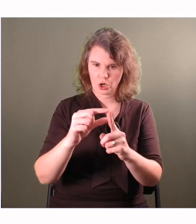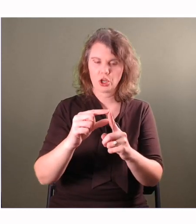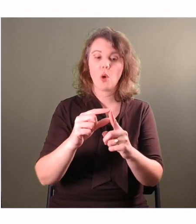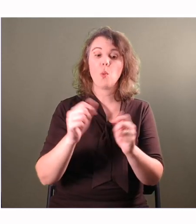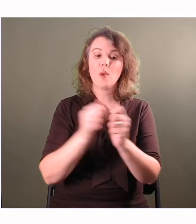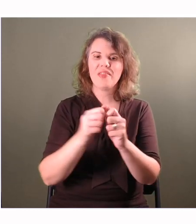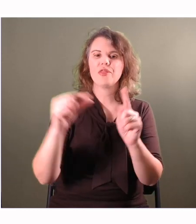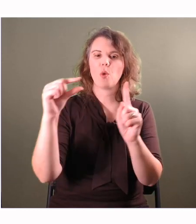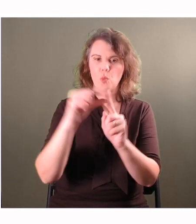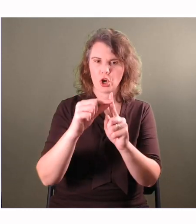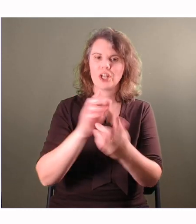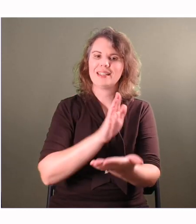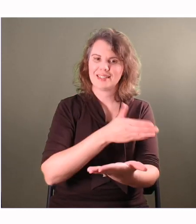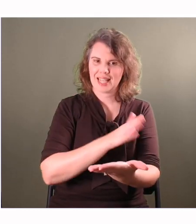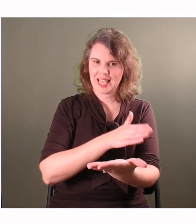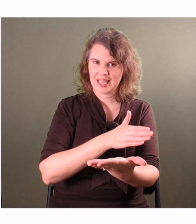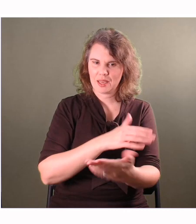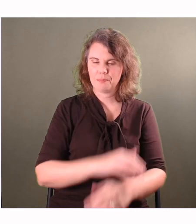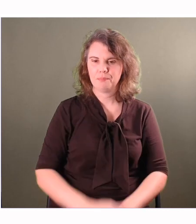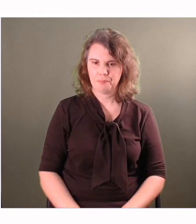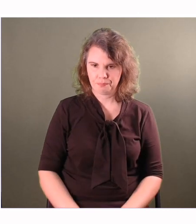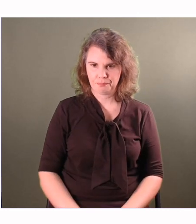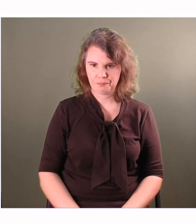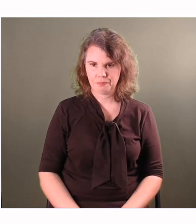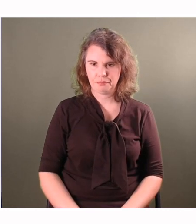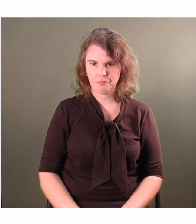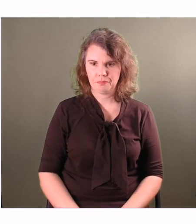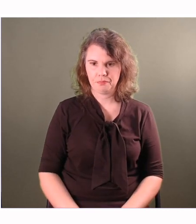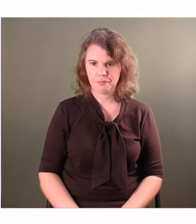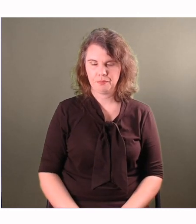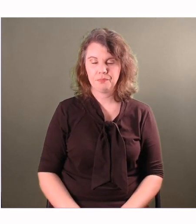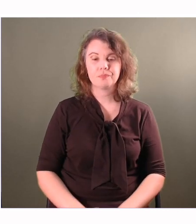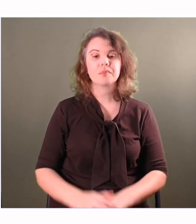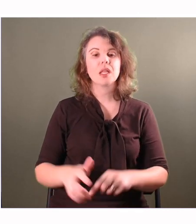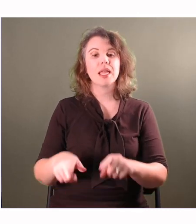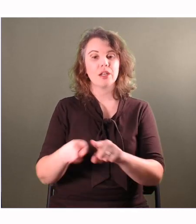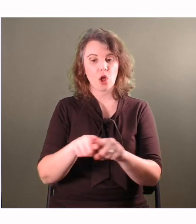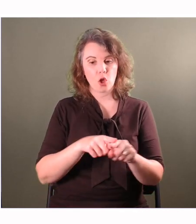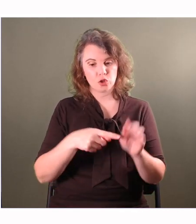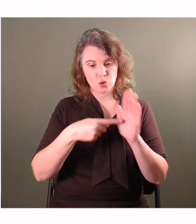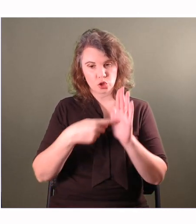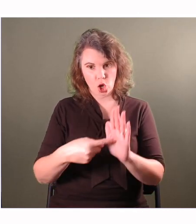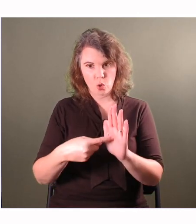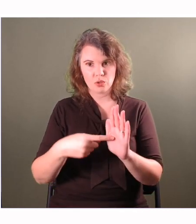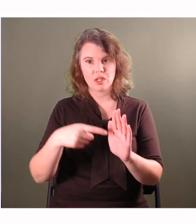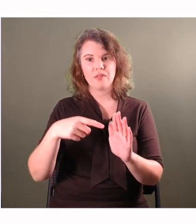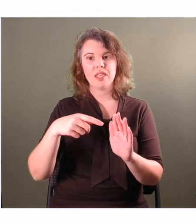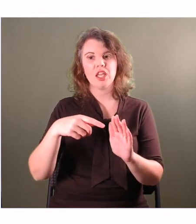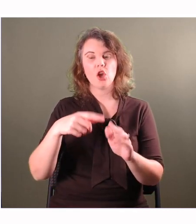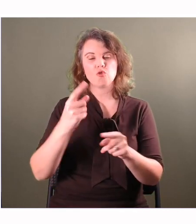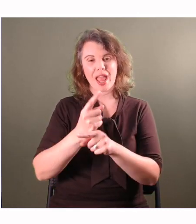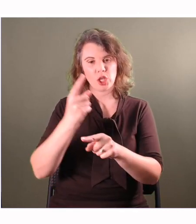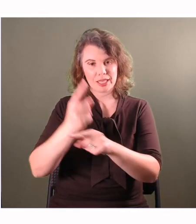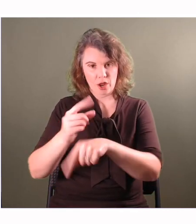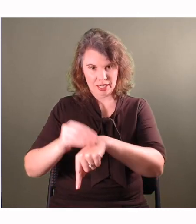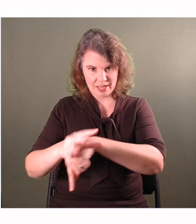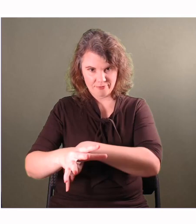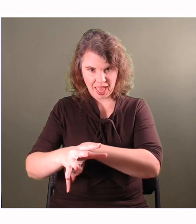position when sing is activated. It also shows the phonotactic regularity effect